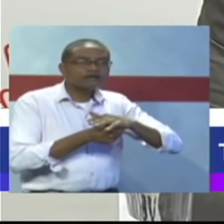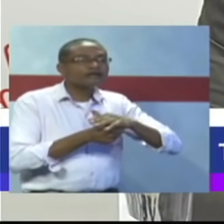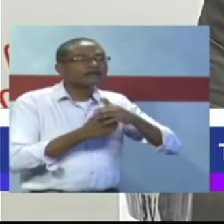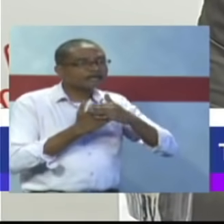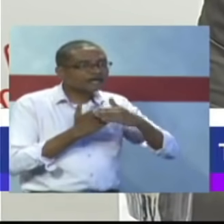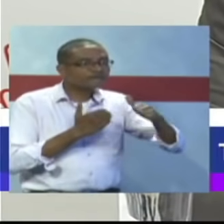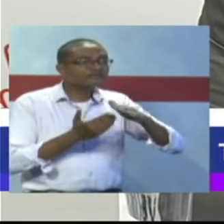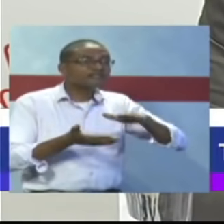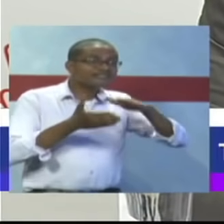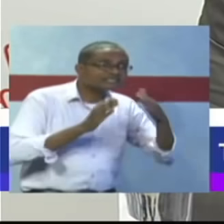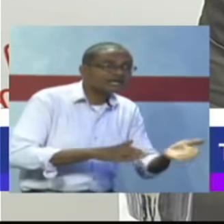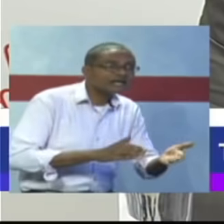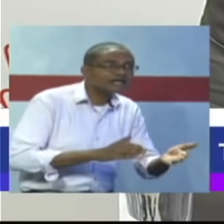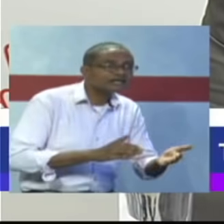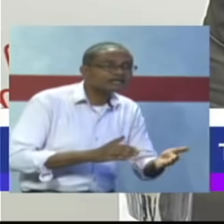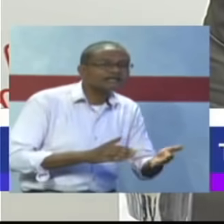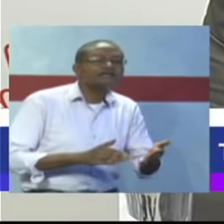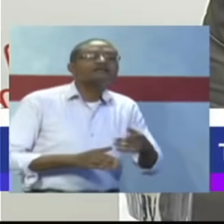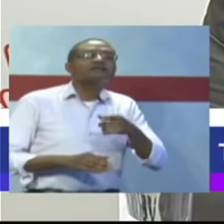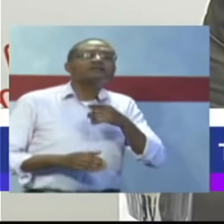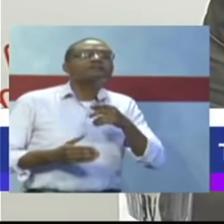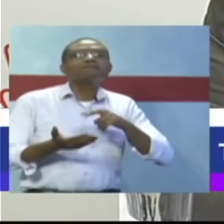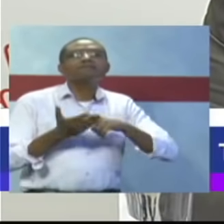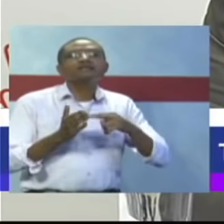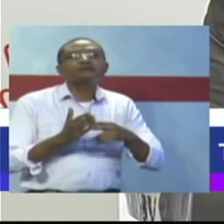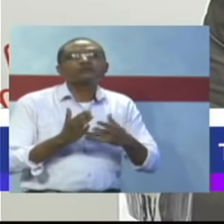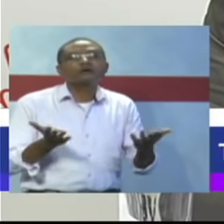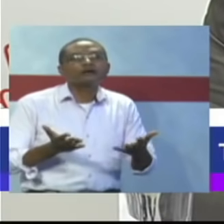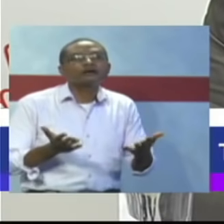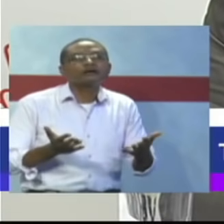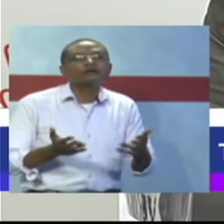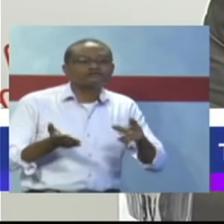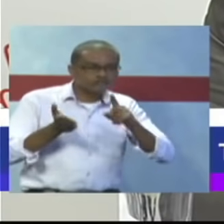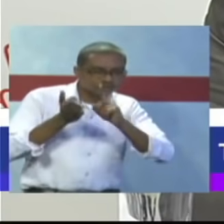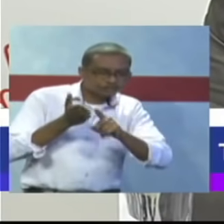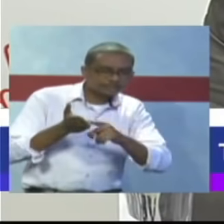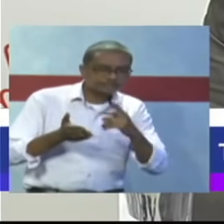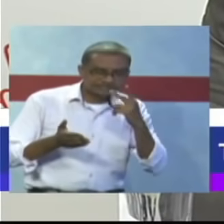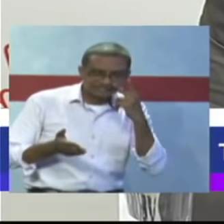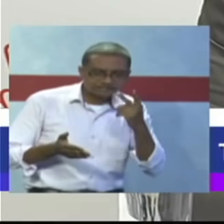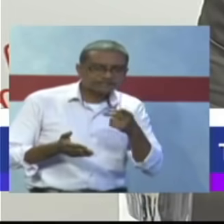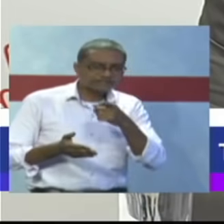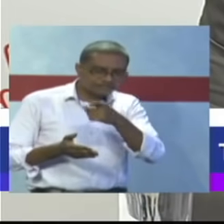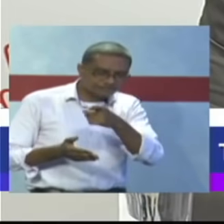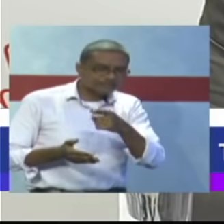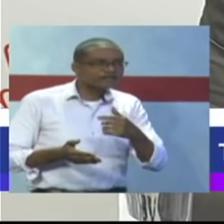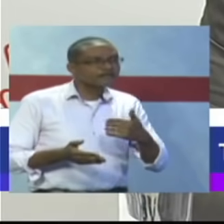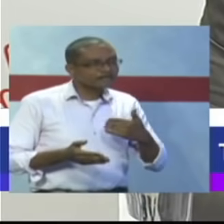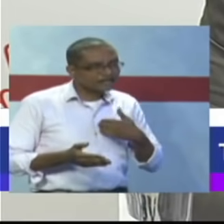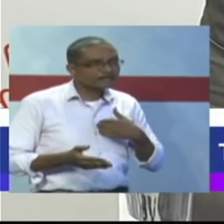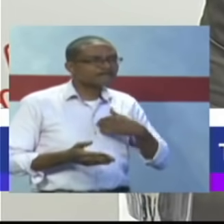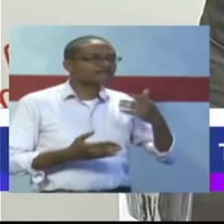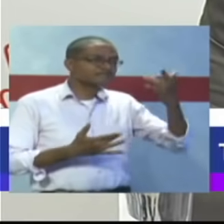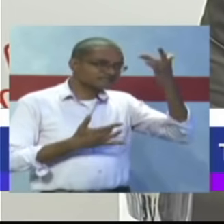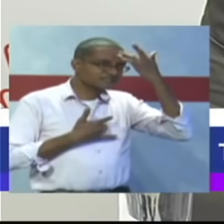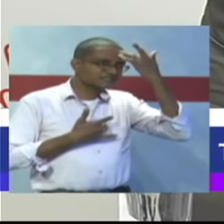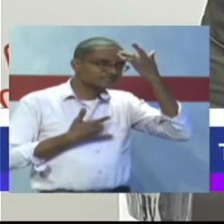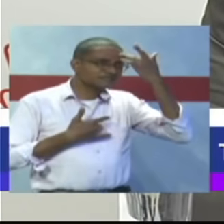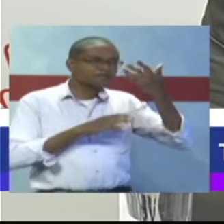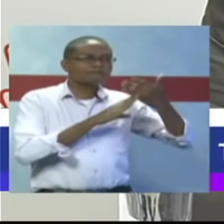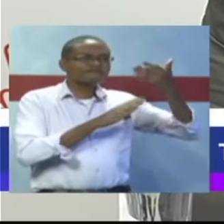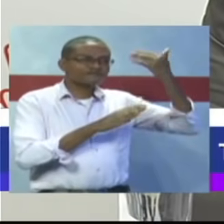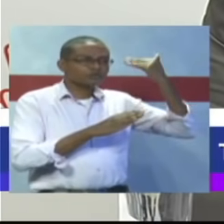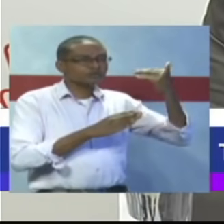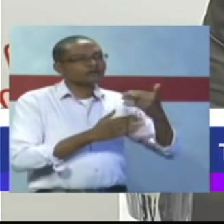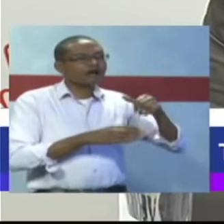pre-existing conditions that were actually quite severe, as a pattern establishes itself with respect to Delta in